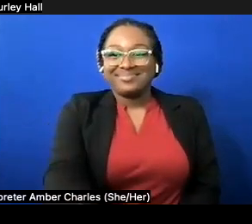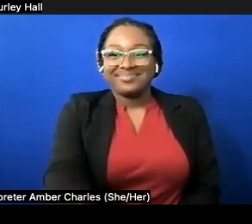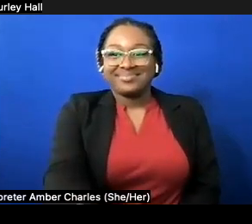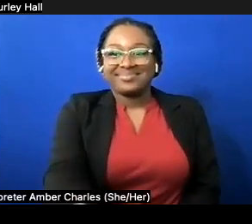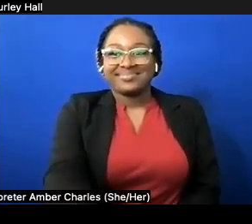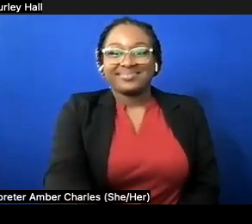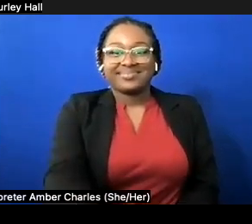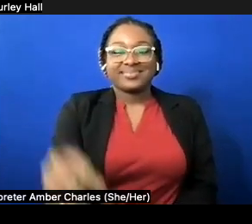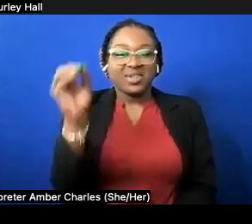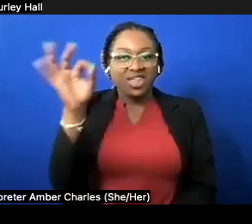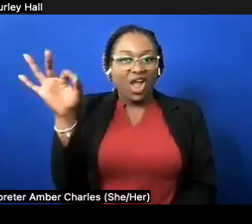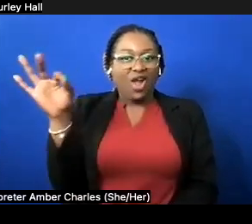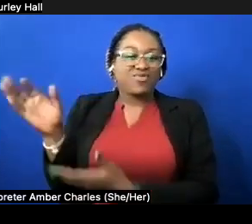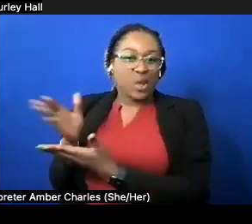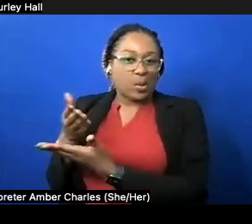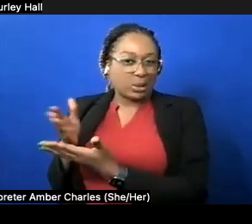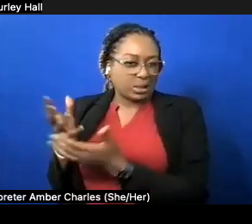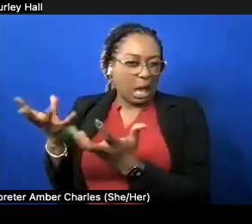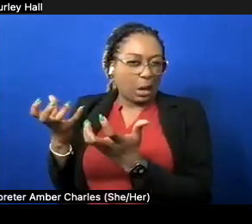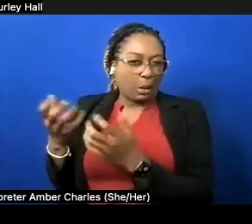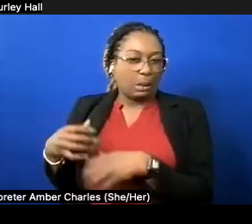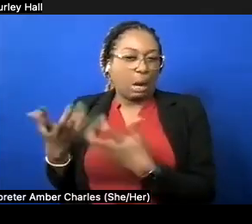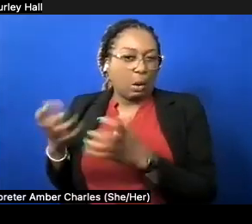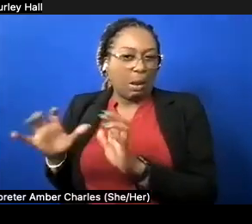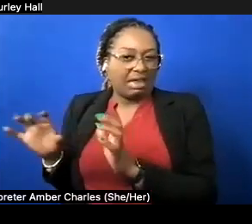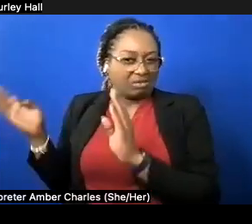off the music before I get copyrighted or whatever the word is.